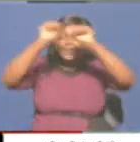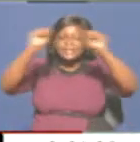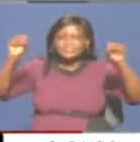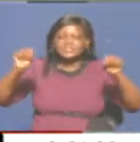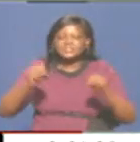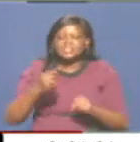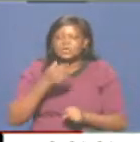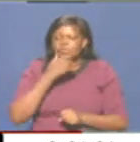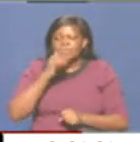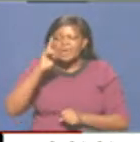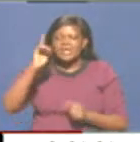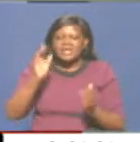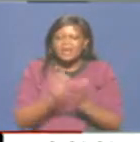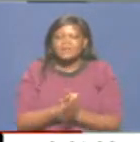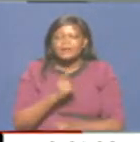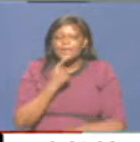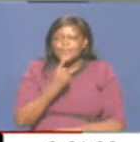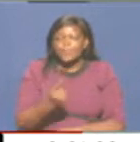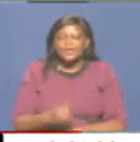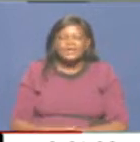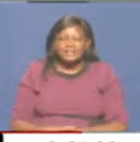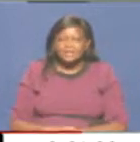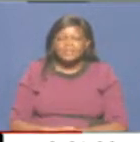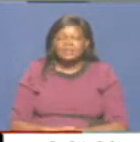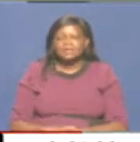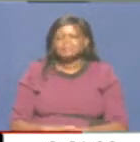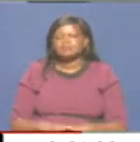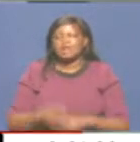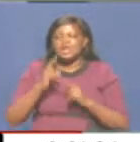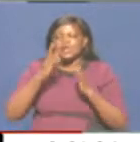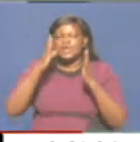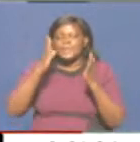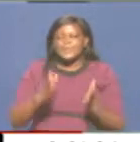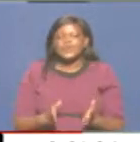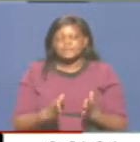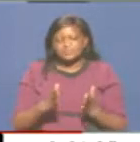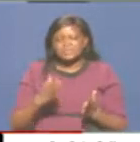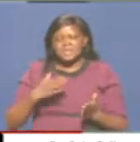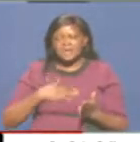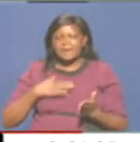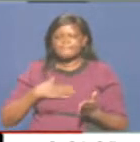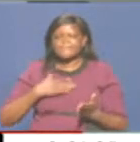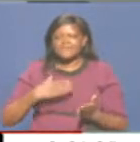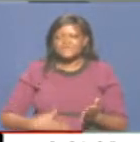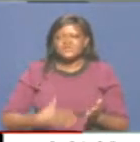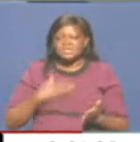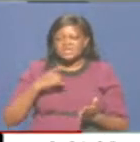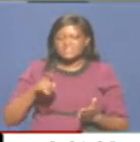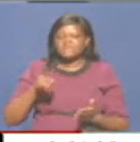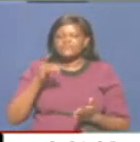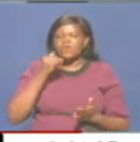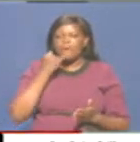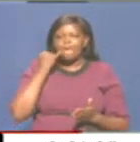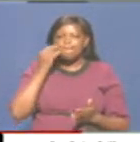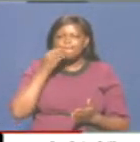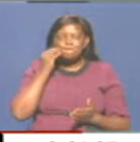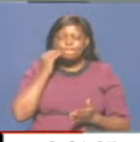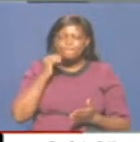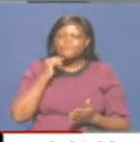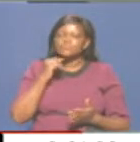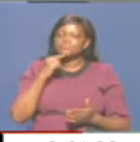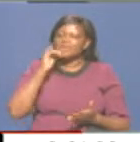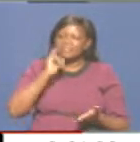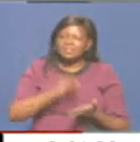Kenyatta and Daniel Arap Moi. When our reporter Kamche Menza visited Njiru at his Nakuru home, he told her that